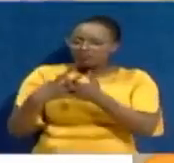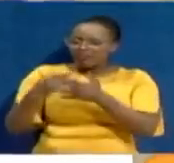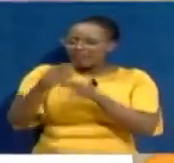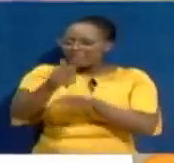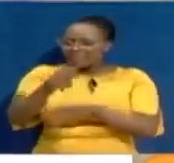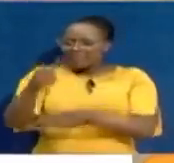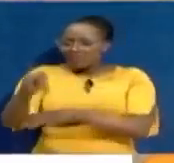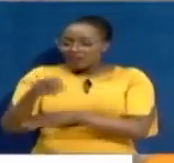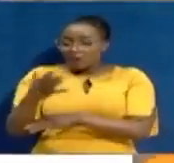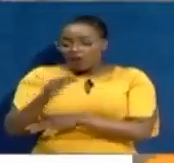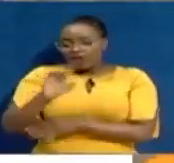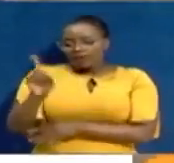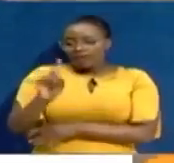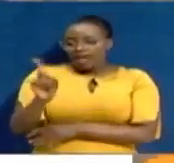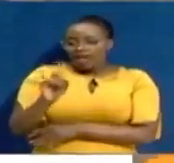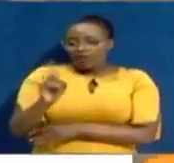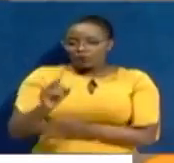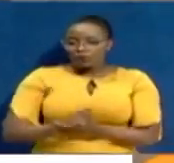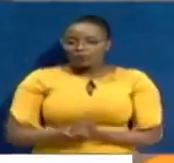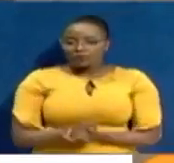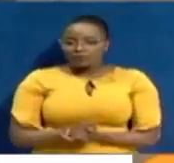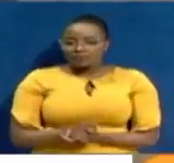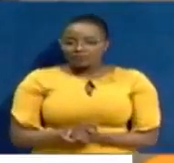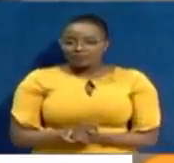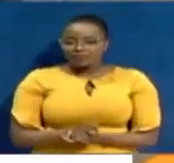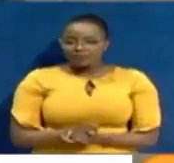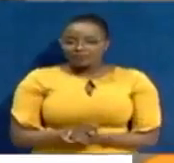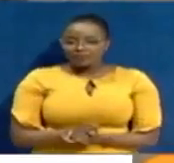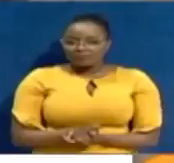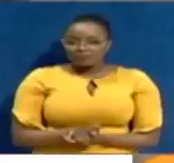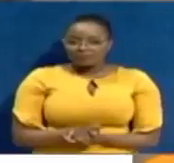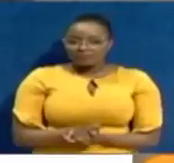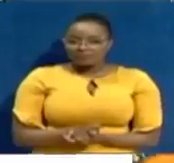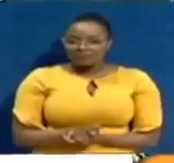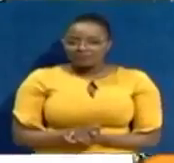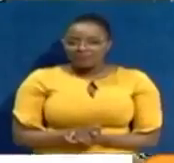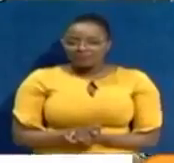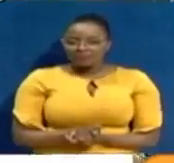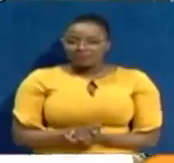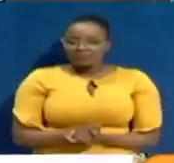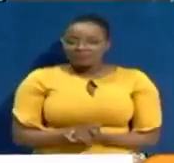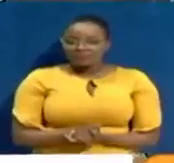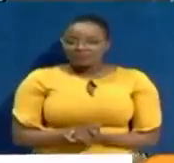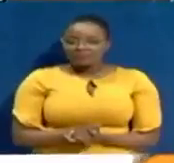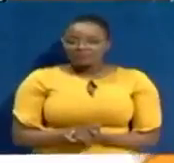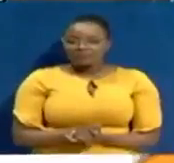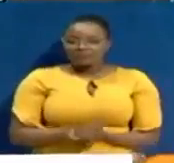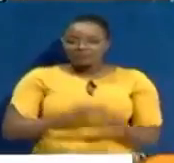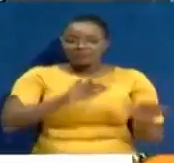downtown Nairobi. Well, I'm told